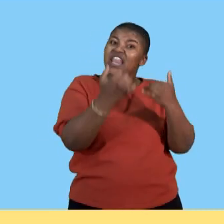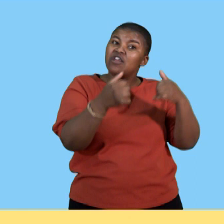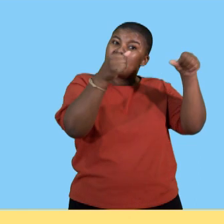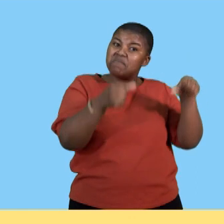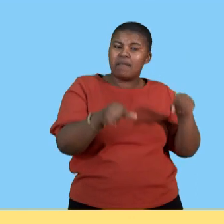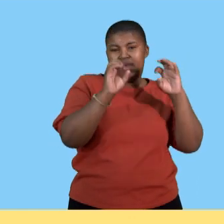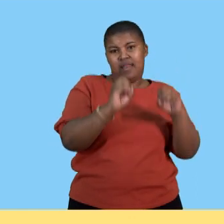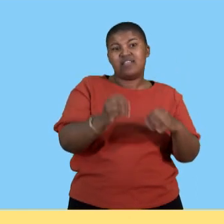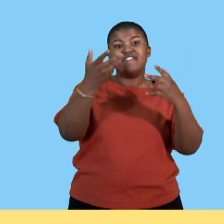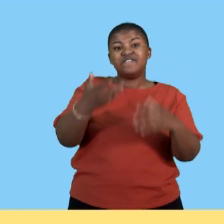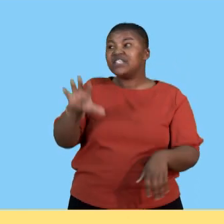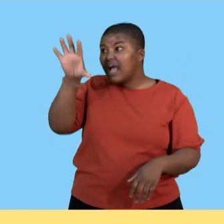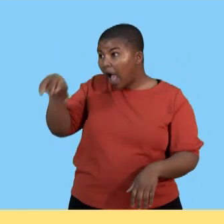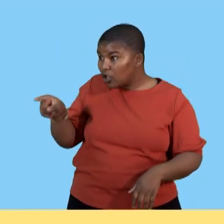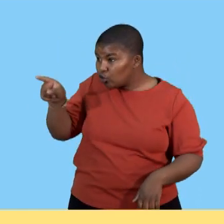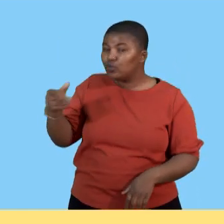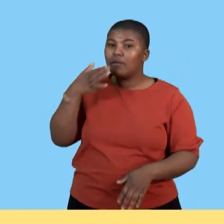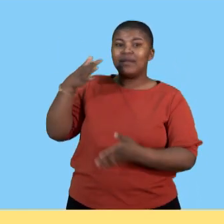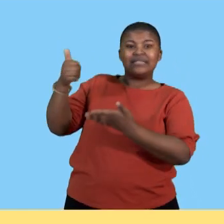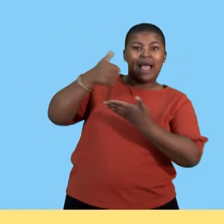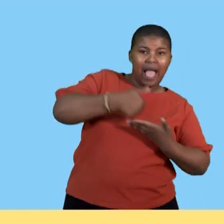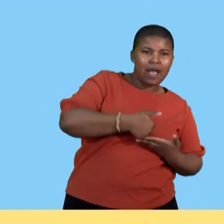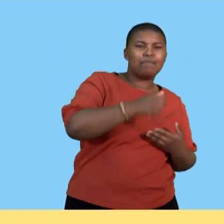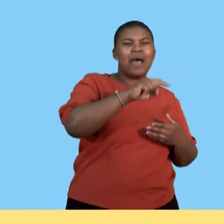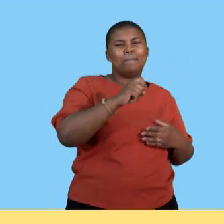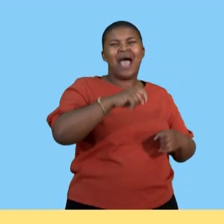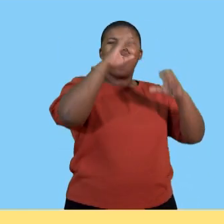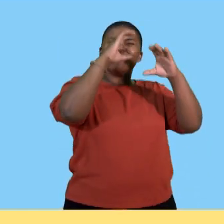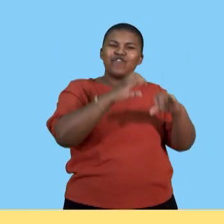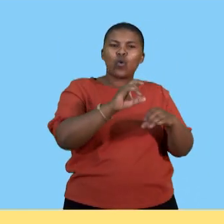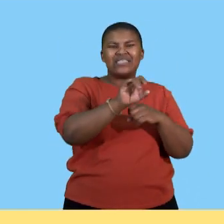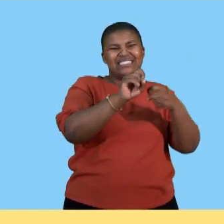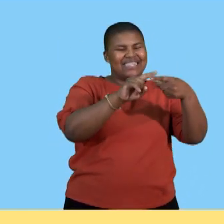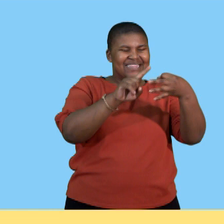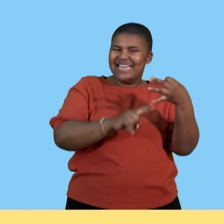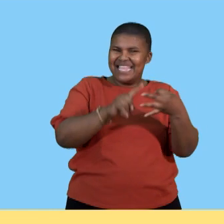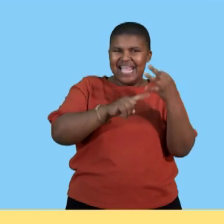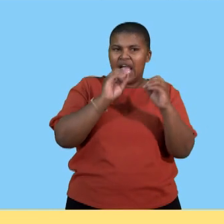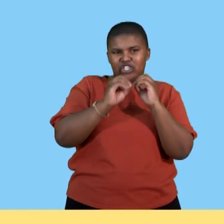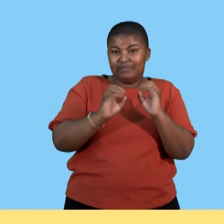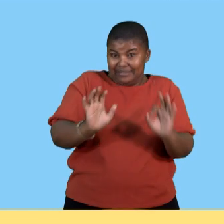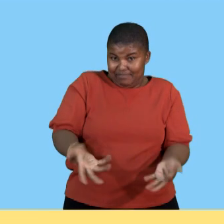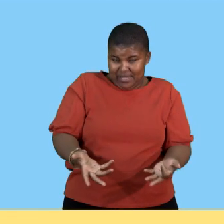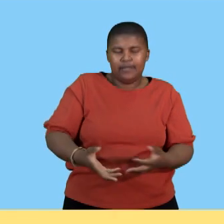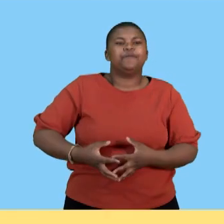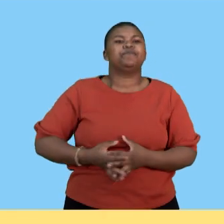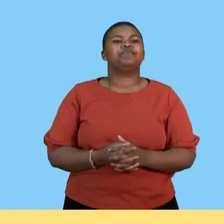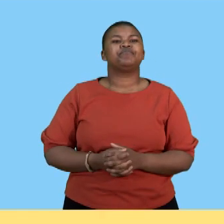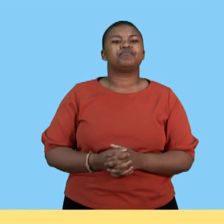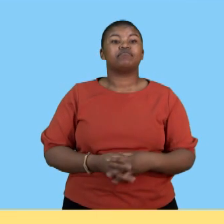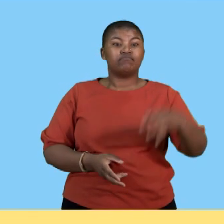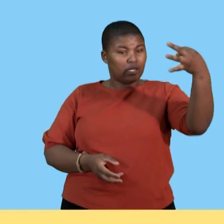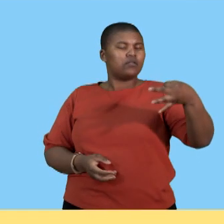You have been asked to assist in the preparation of the statement of comprehensive income, but focusing on three main adjustments.